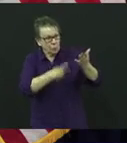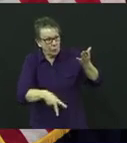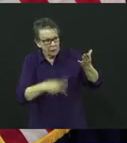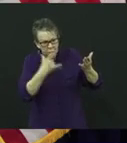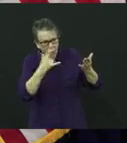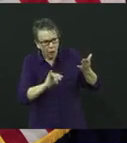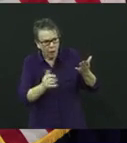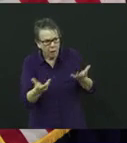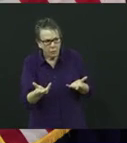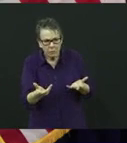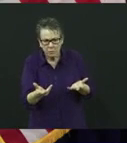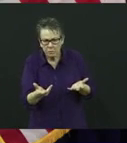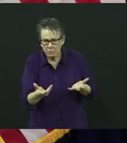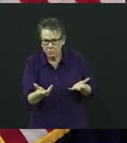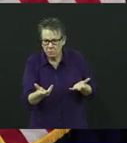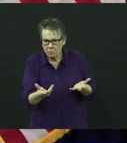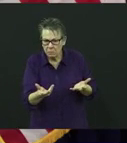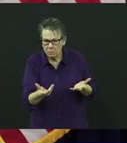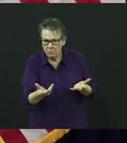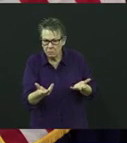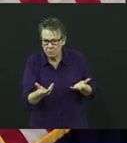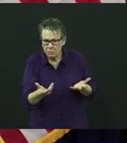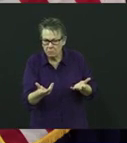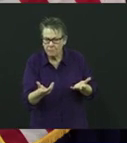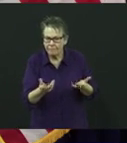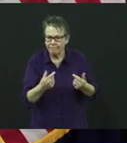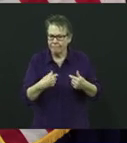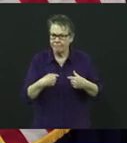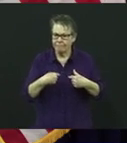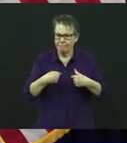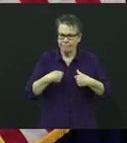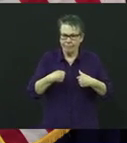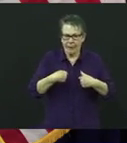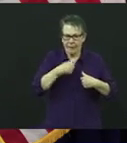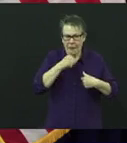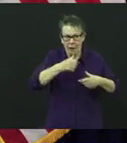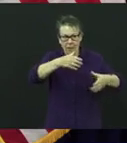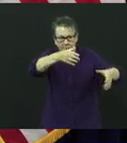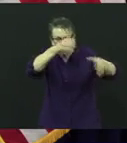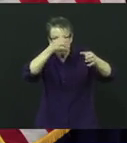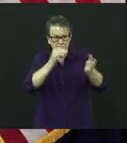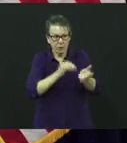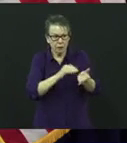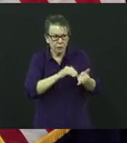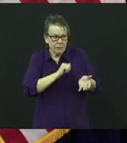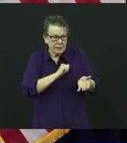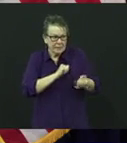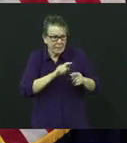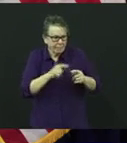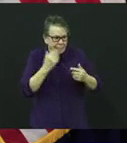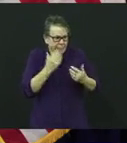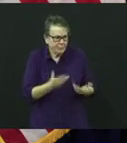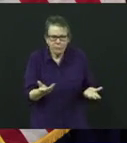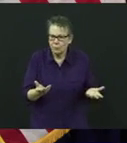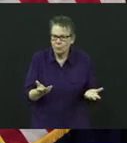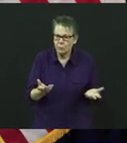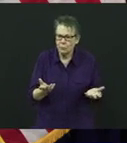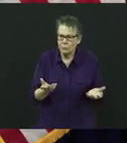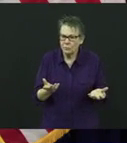I, point of personal privilege, Commissioner, give a shout out in particular to Care One. I spoke to Lizzie Strauss